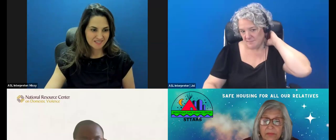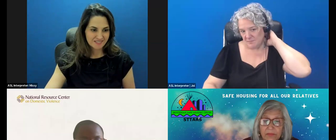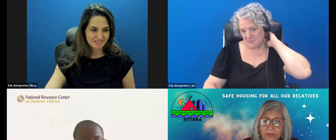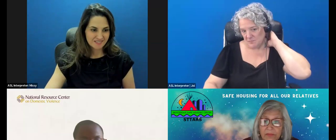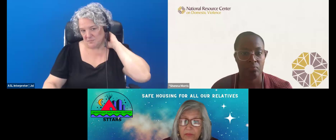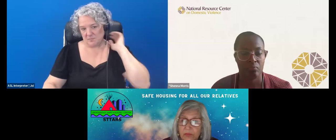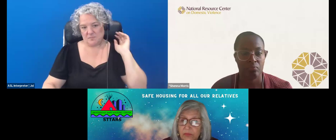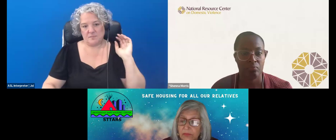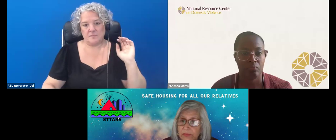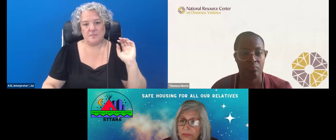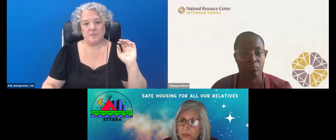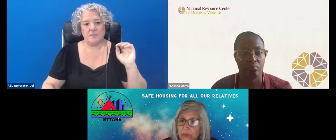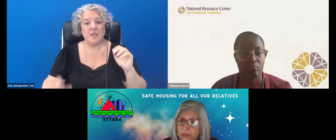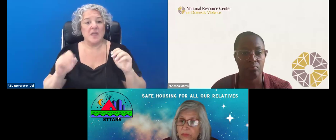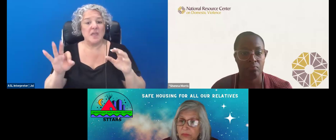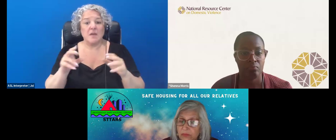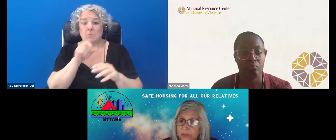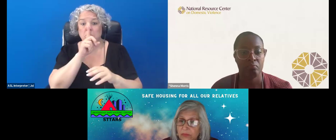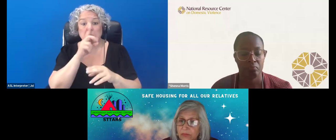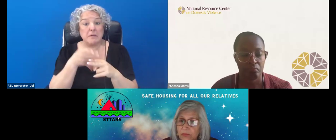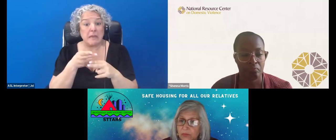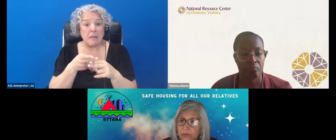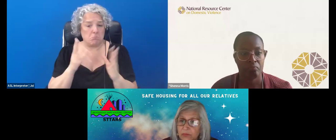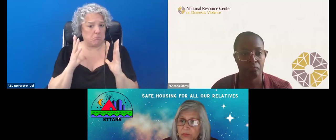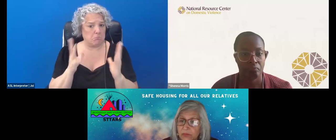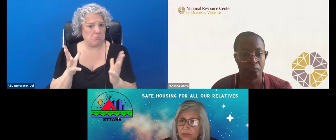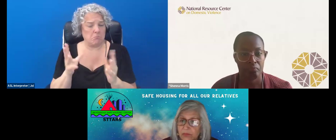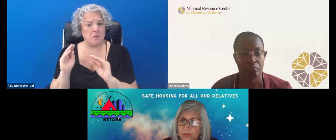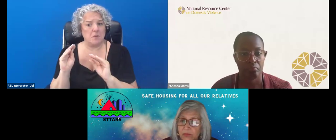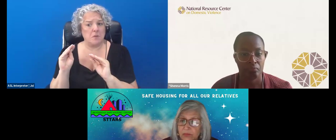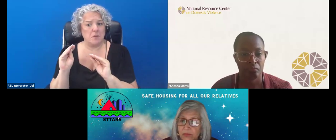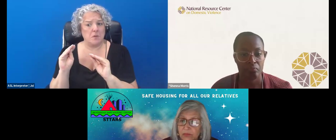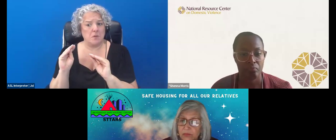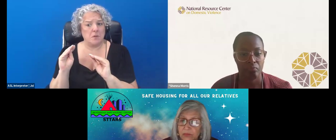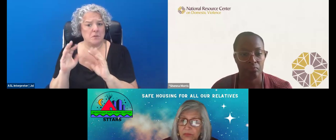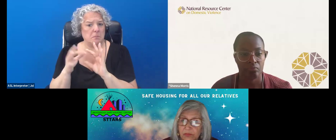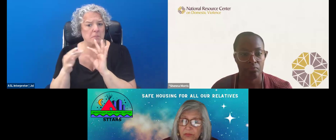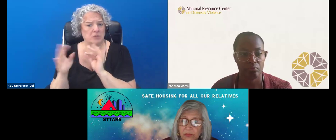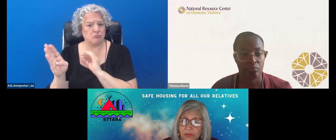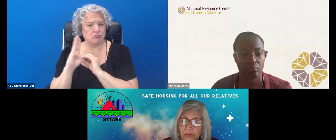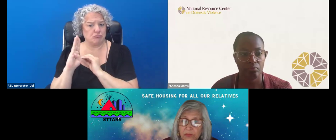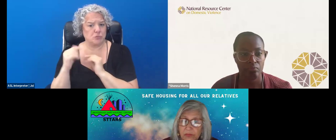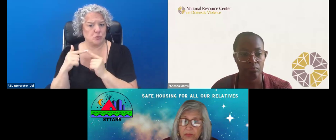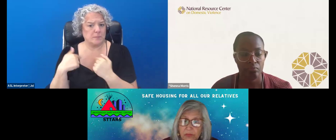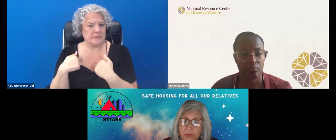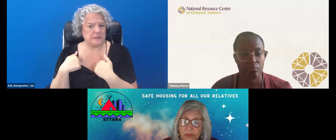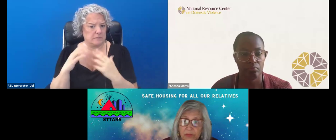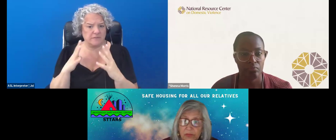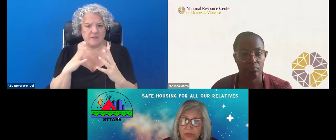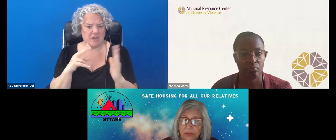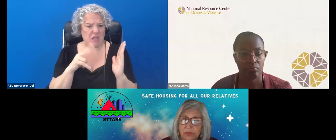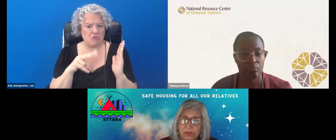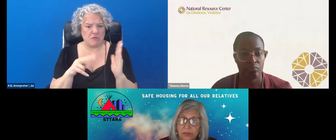And if you do want to stay anonymous with any of your questions, please feel free to just message me directly. We can read your questions